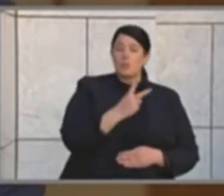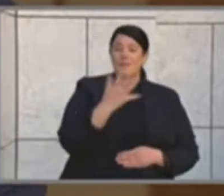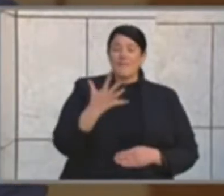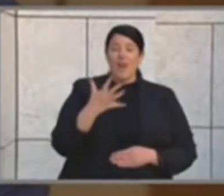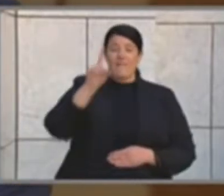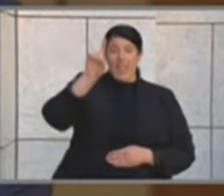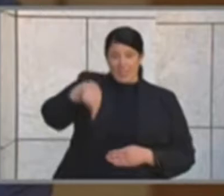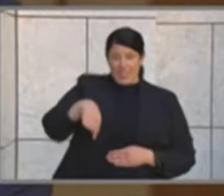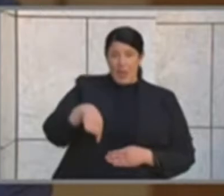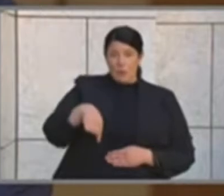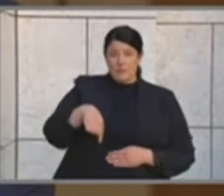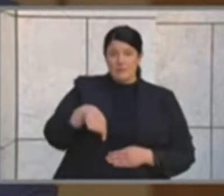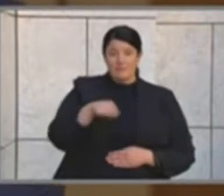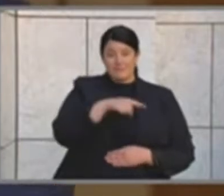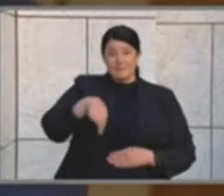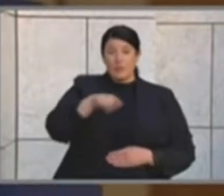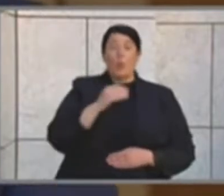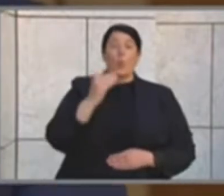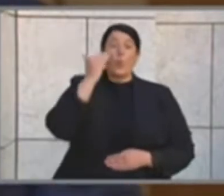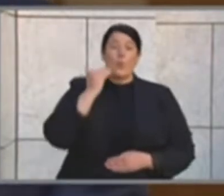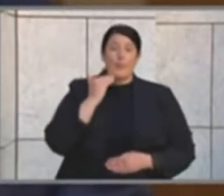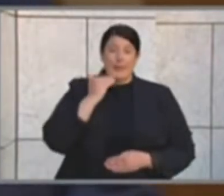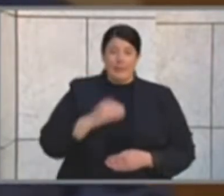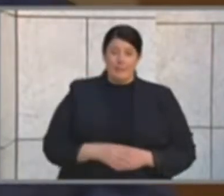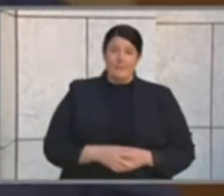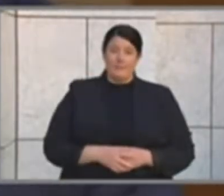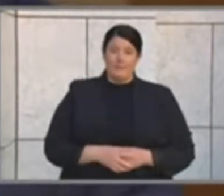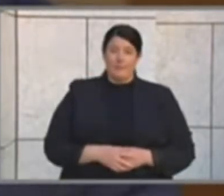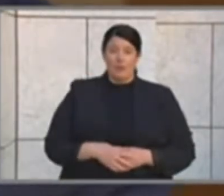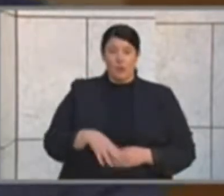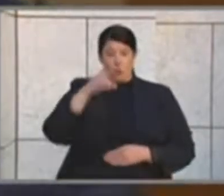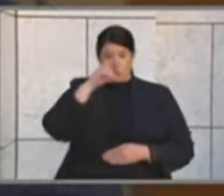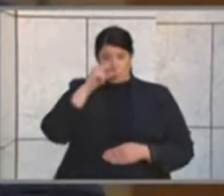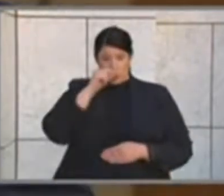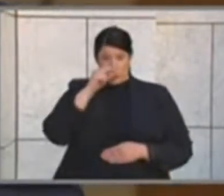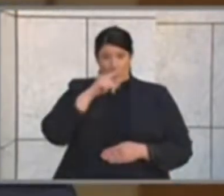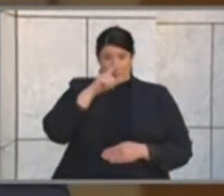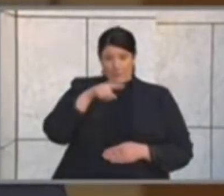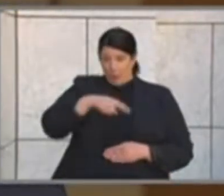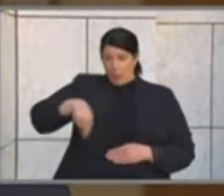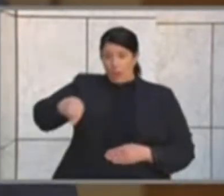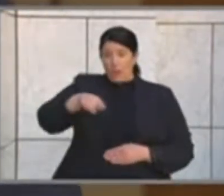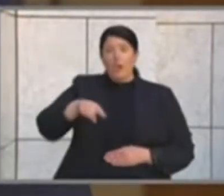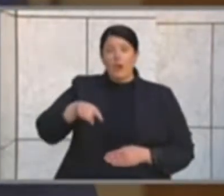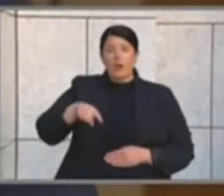325,000 of those were women. The youth unemployment rate has